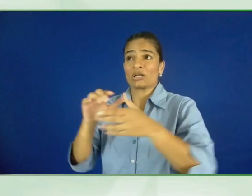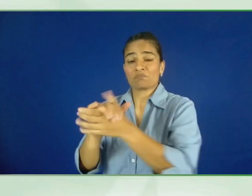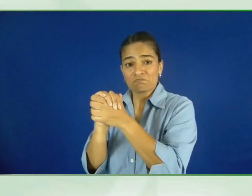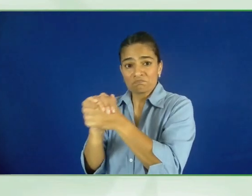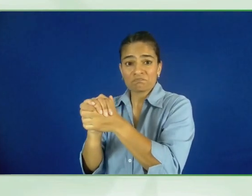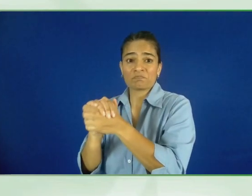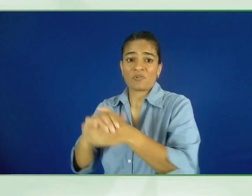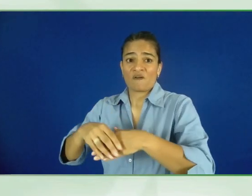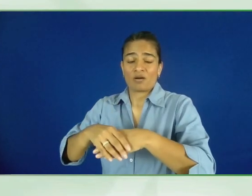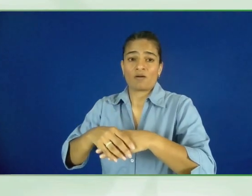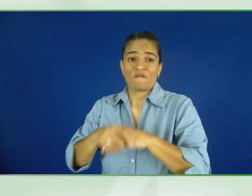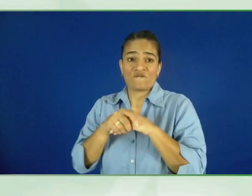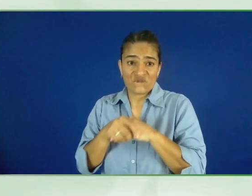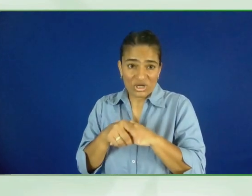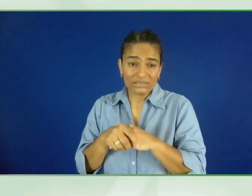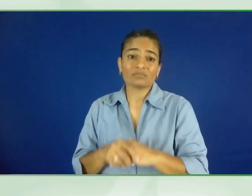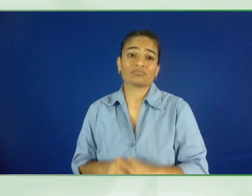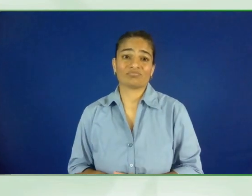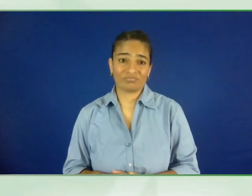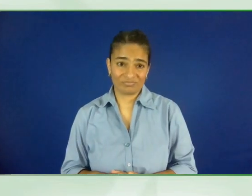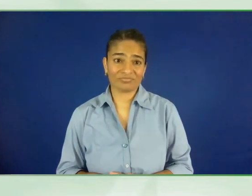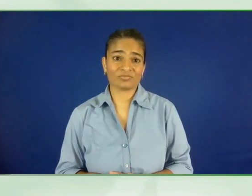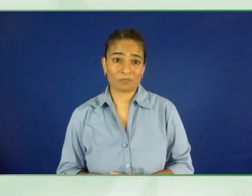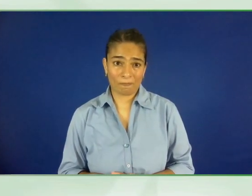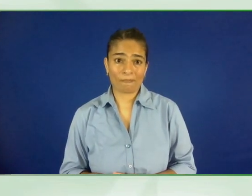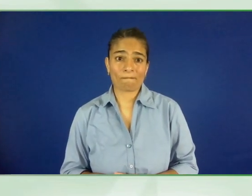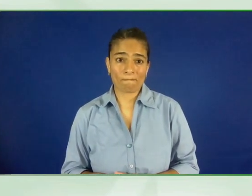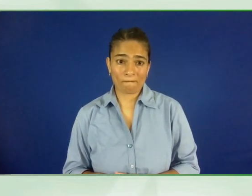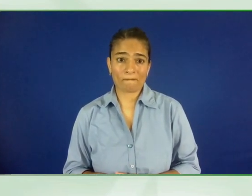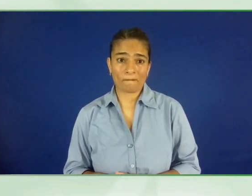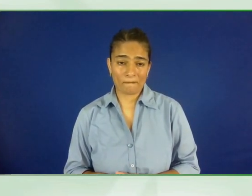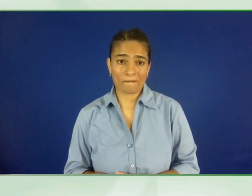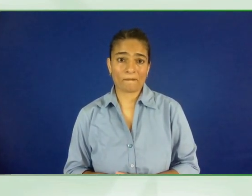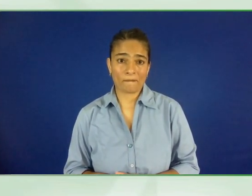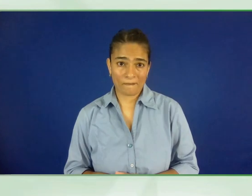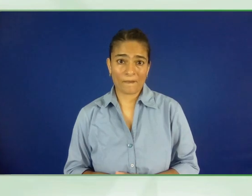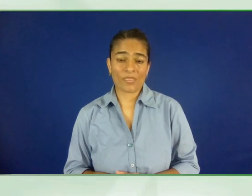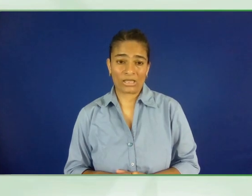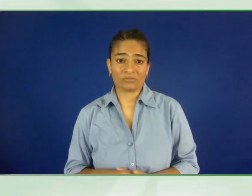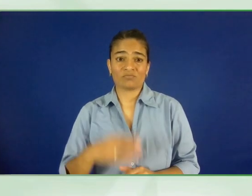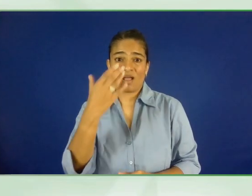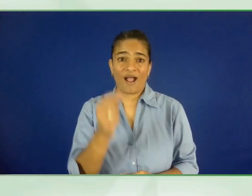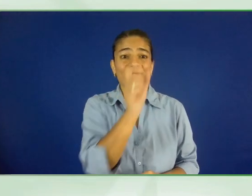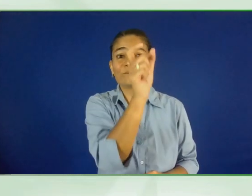Just a couple of Harvard fellows.